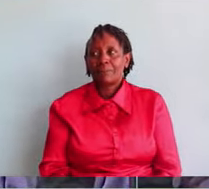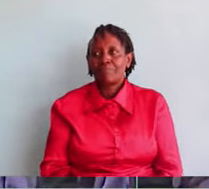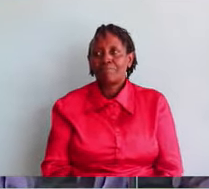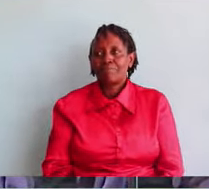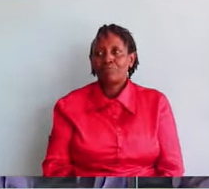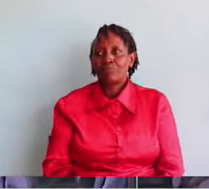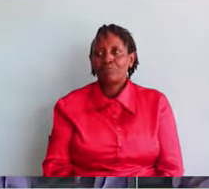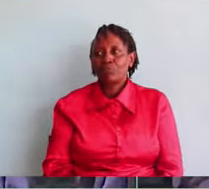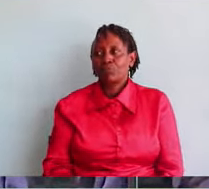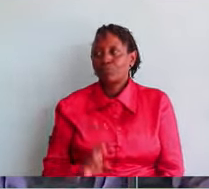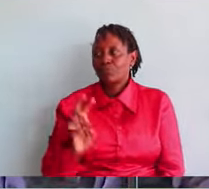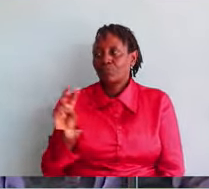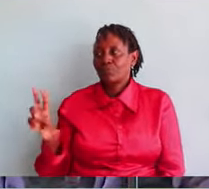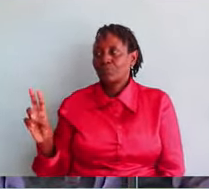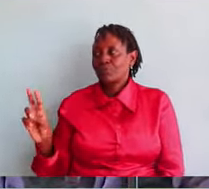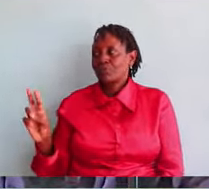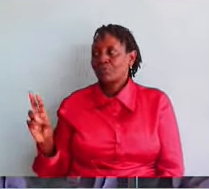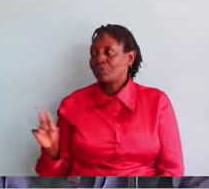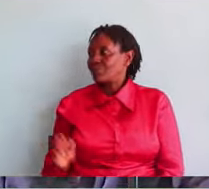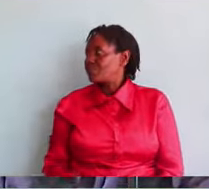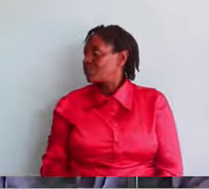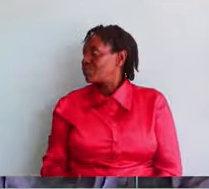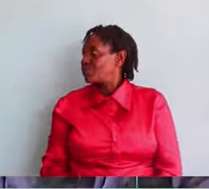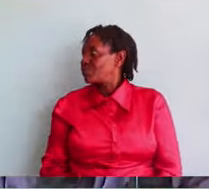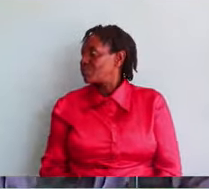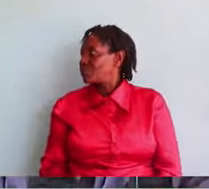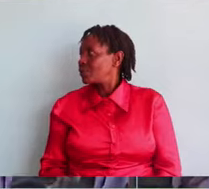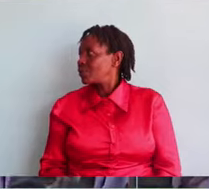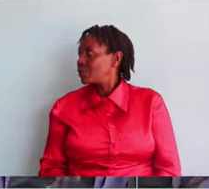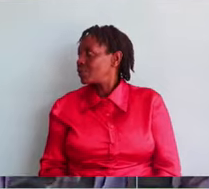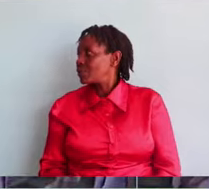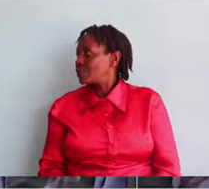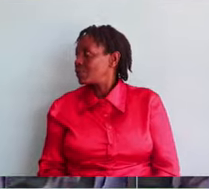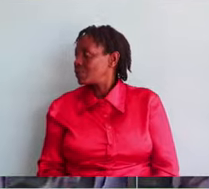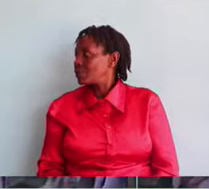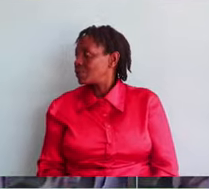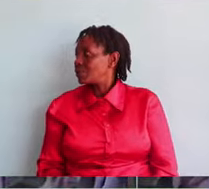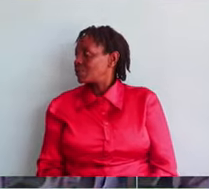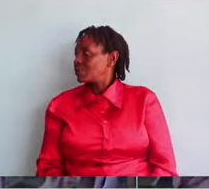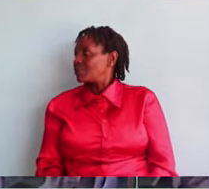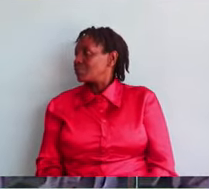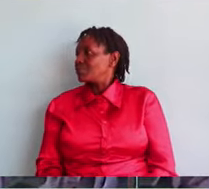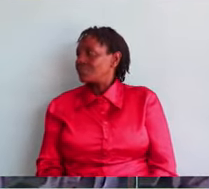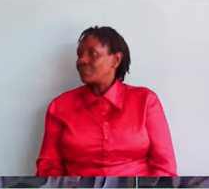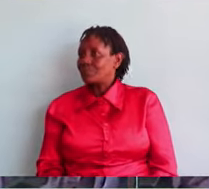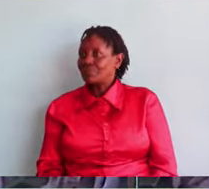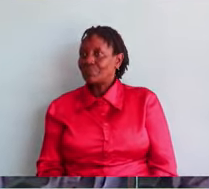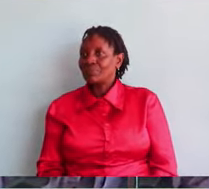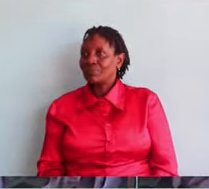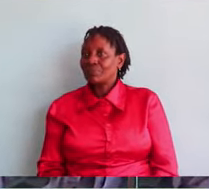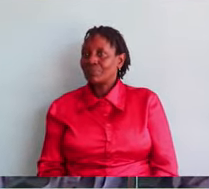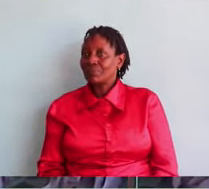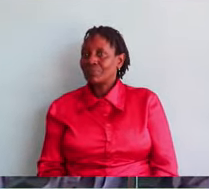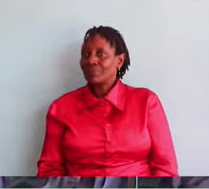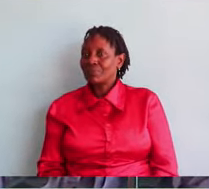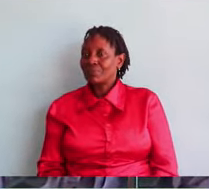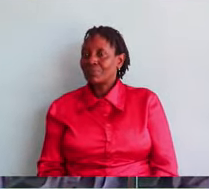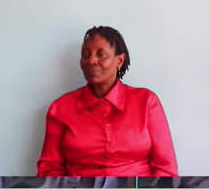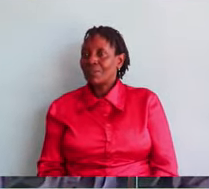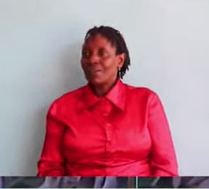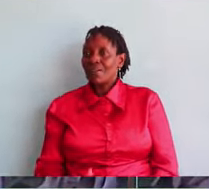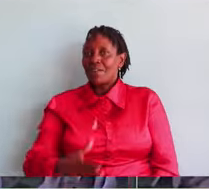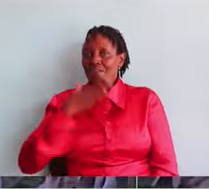words of grace. And I want to request all of us to allow our visitors to be the first to leave with the ashes, so that then they can